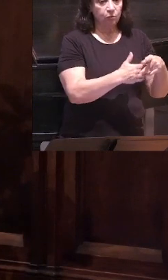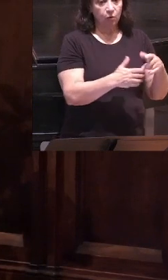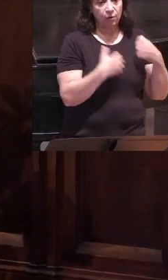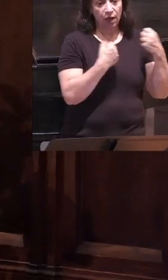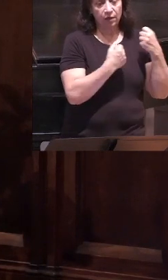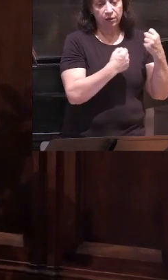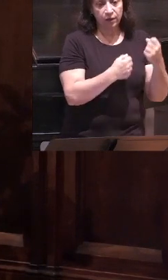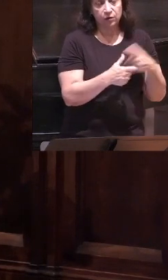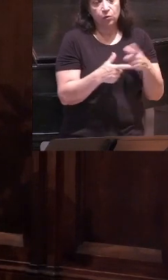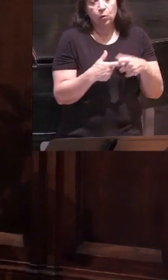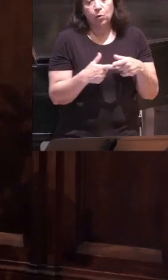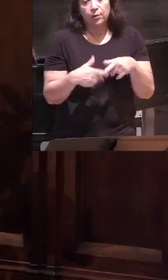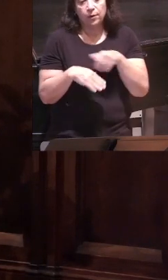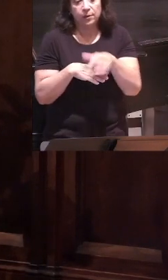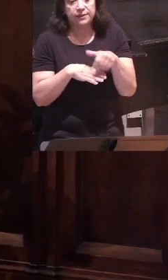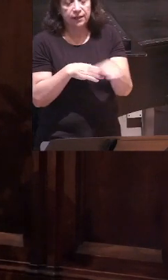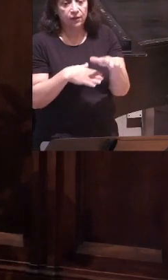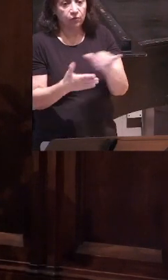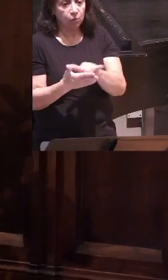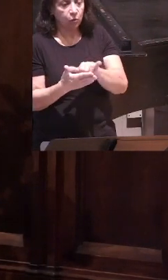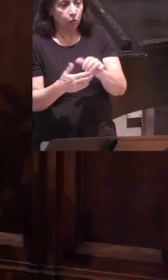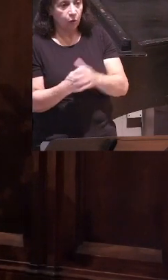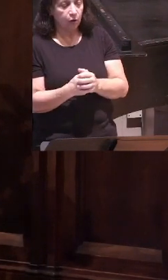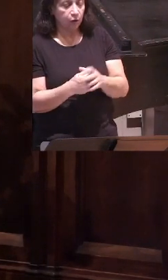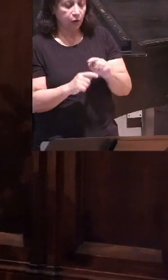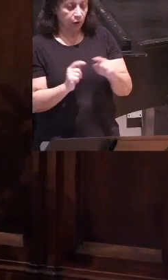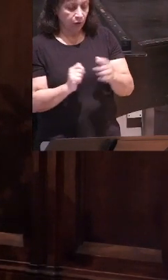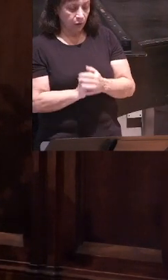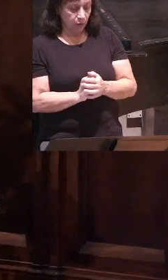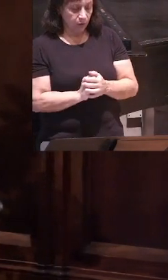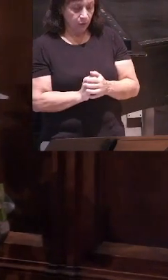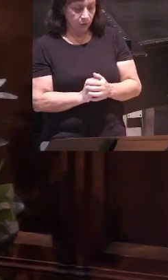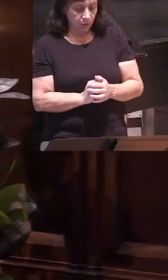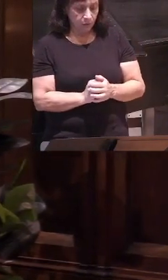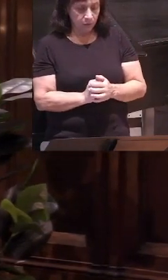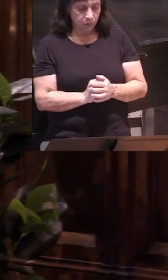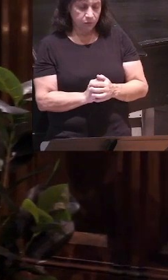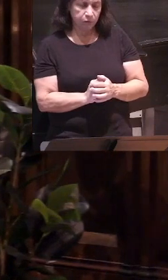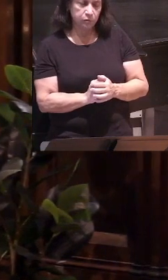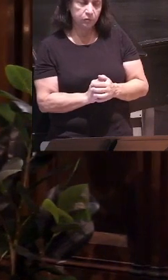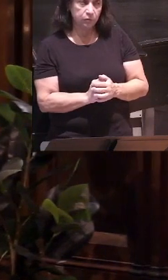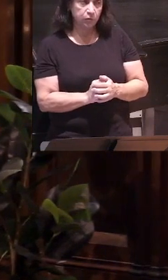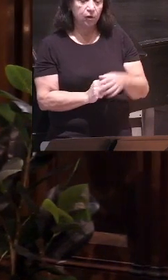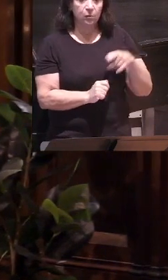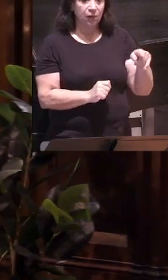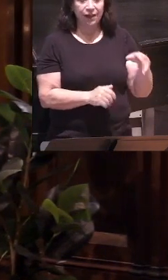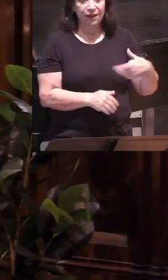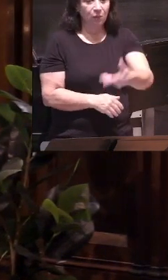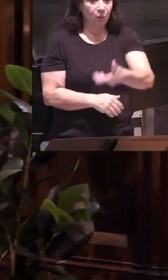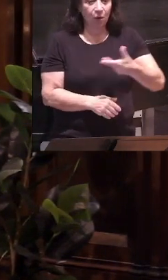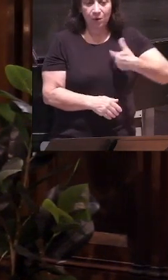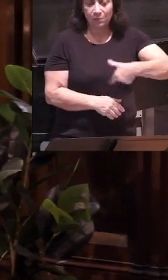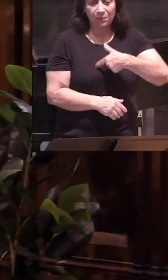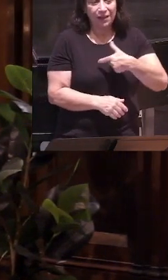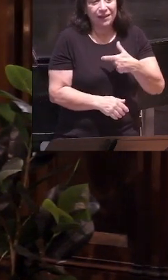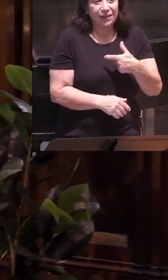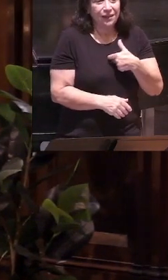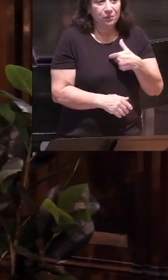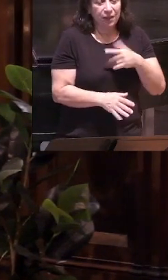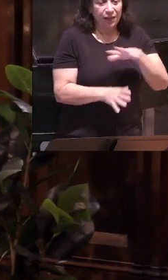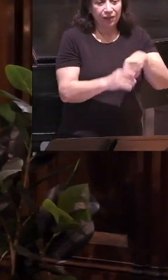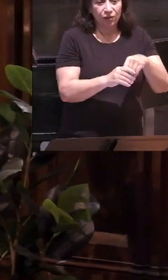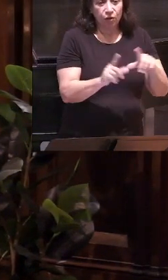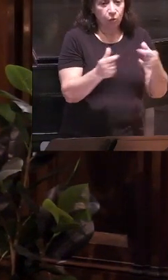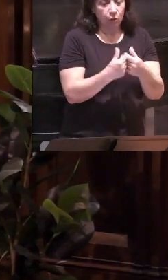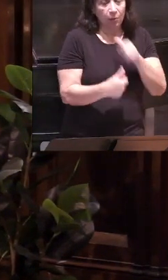in New York. I was neither of those things, but Earl welcomed me into the friend group with open arms. Didn't matter I didn't play